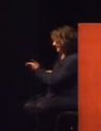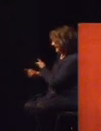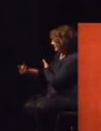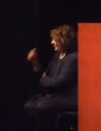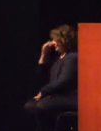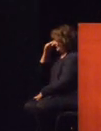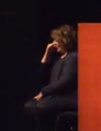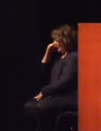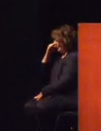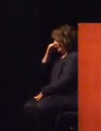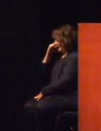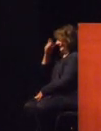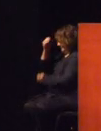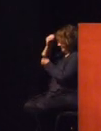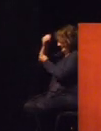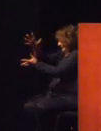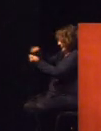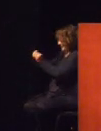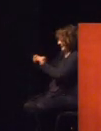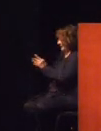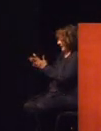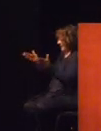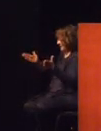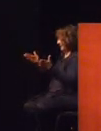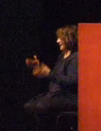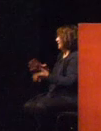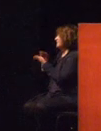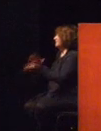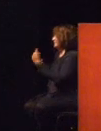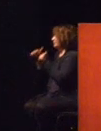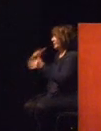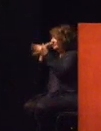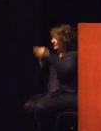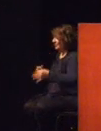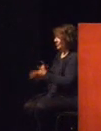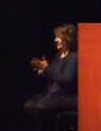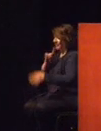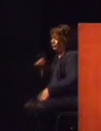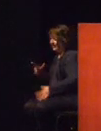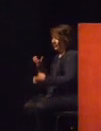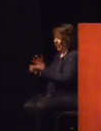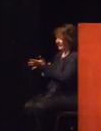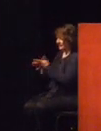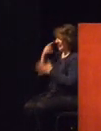know it will be all over the place as students try to determine what they really want their schedule to